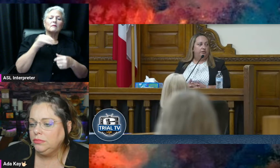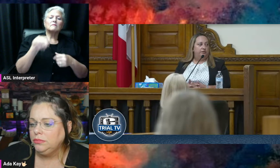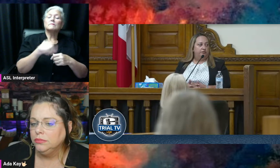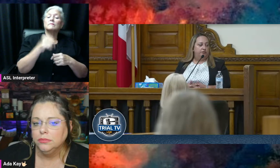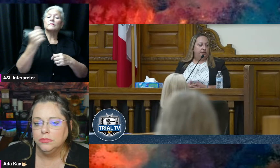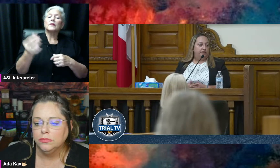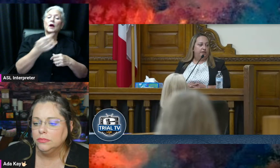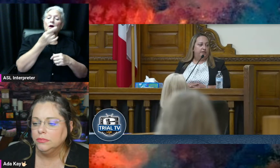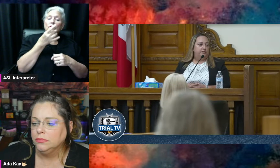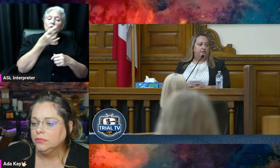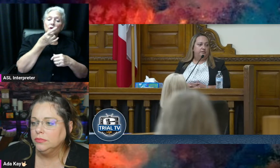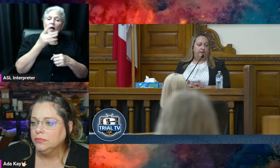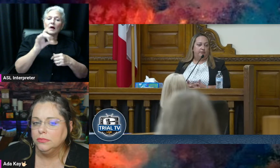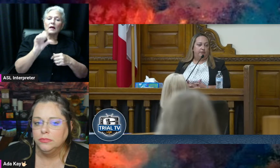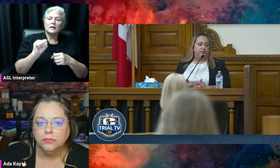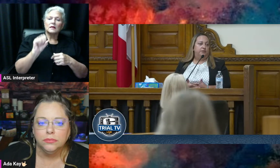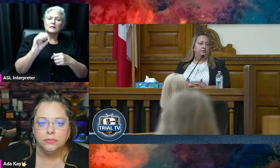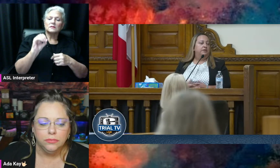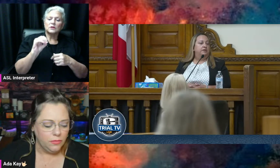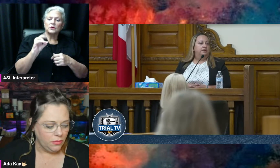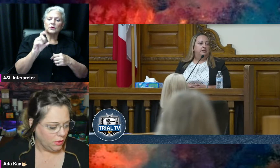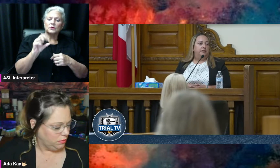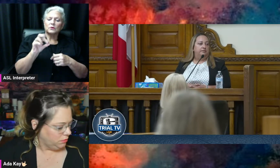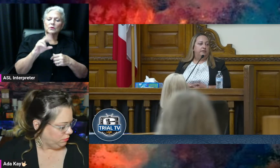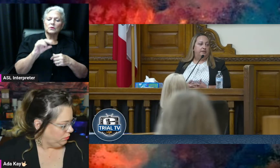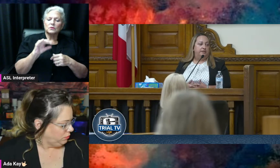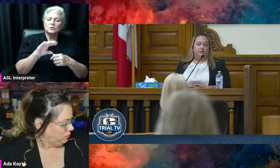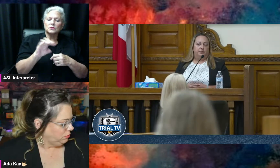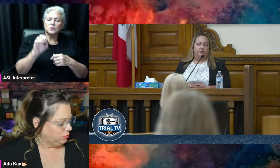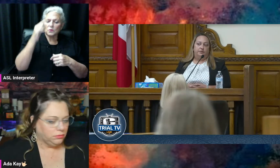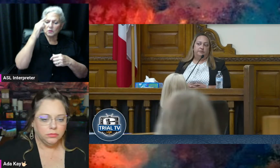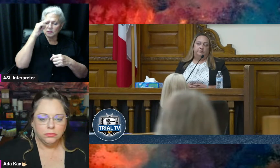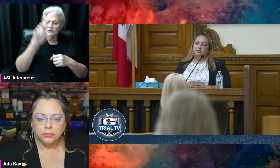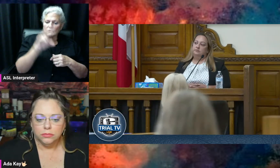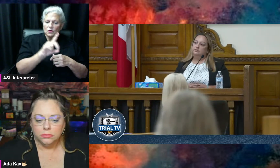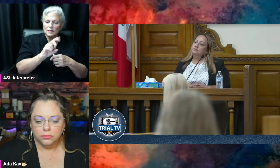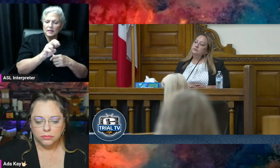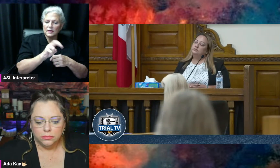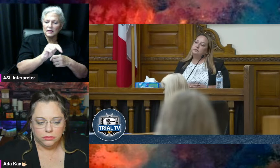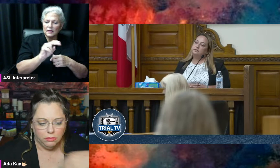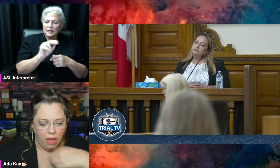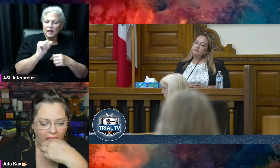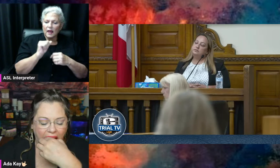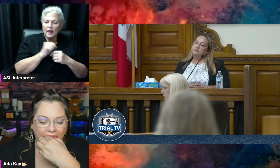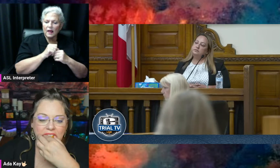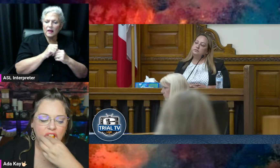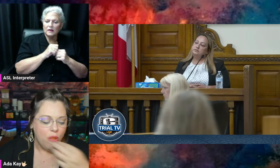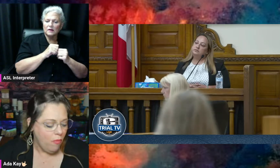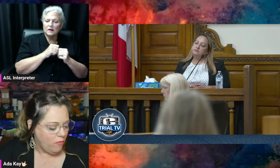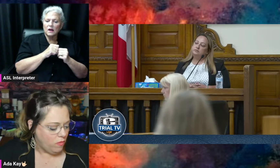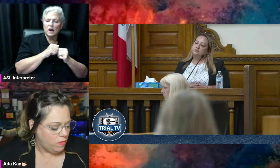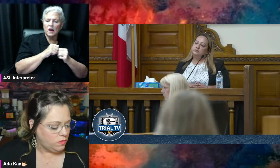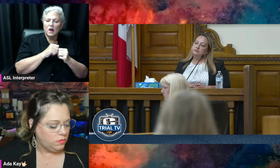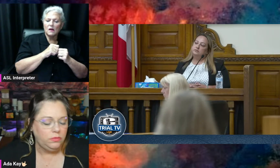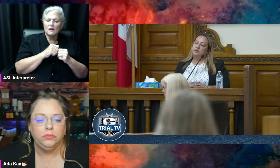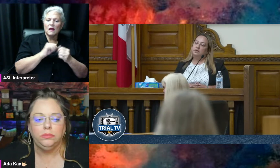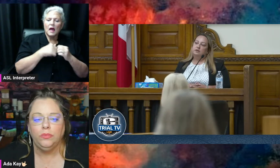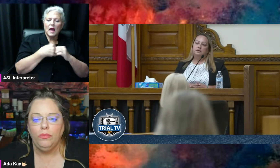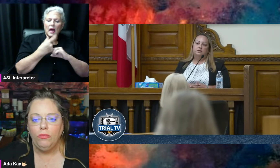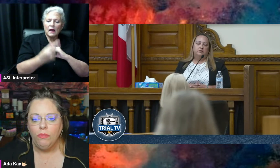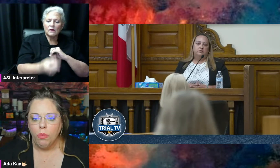And then we do a screening test, if applicable, and take a sample from it. How do you process